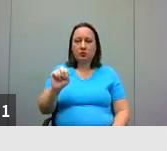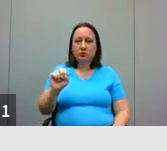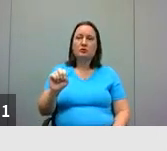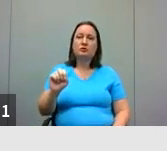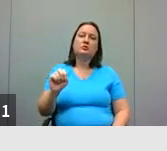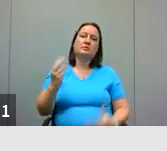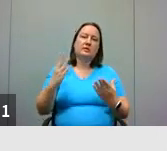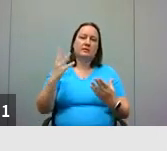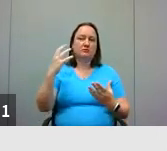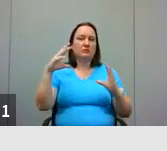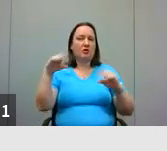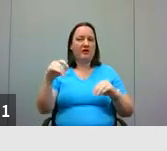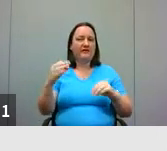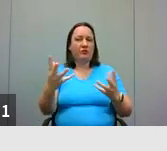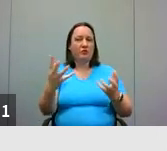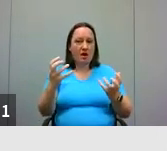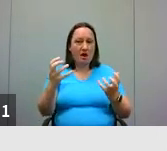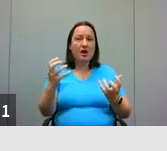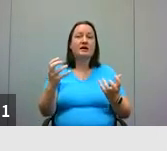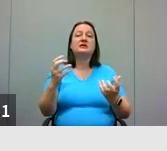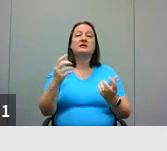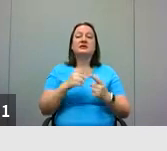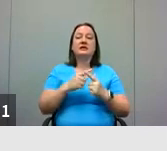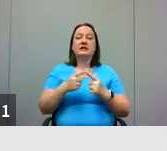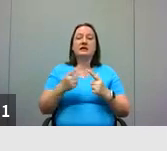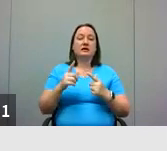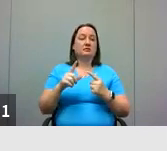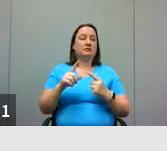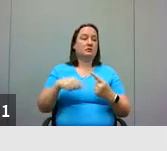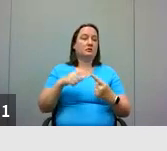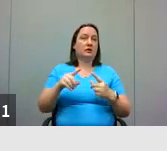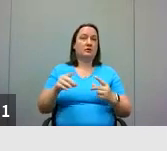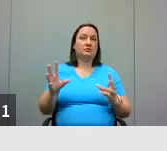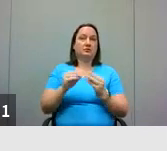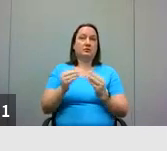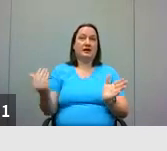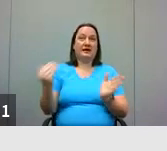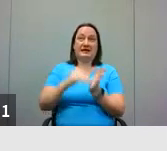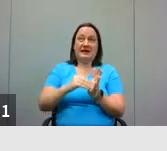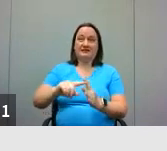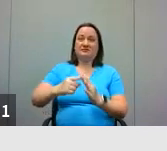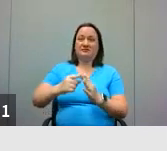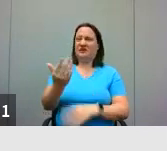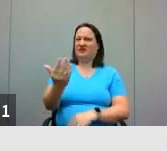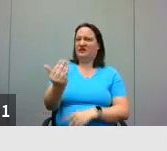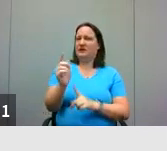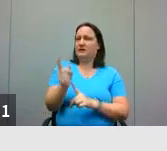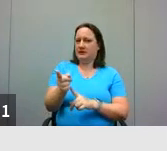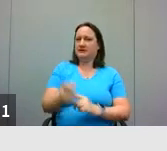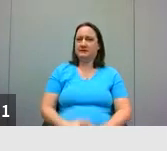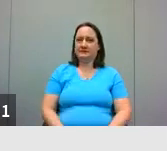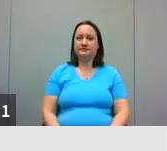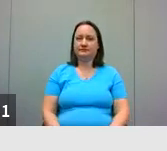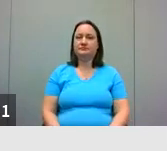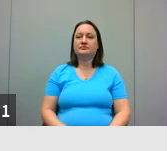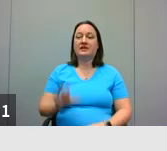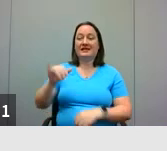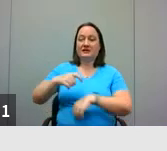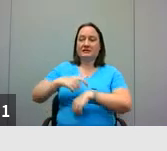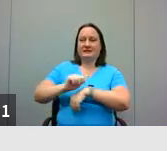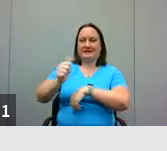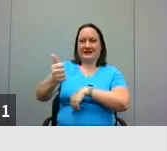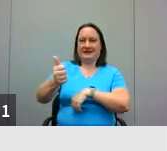off camera if you want until we reconvene in just about 15 minutes for the 10 o'clock.